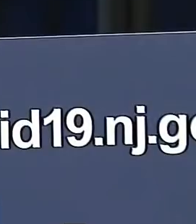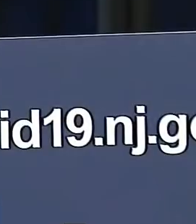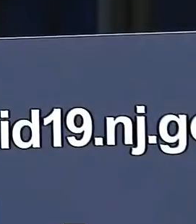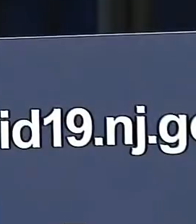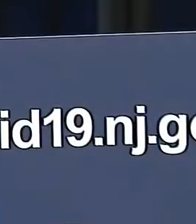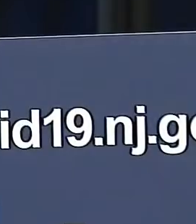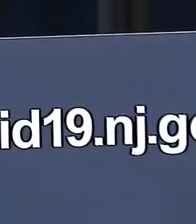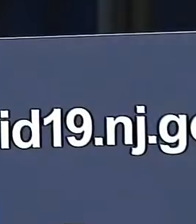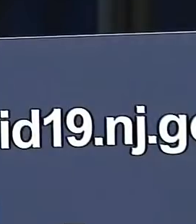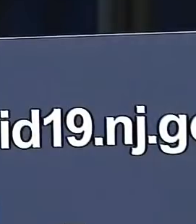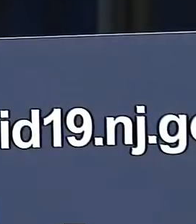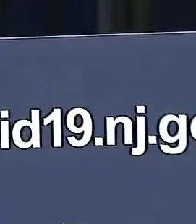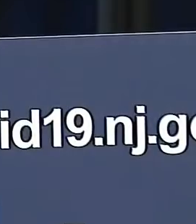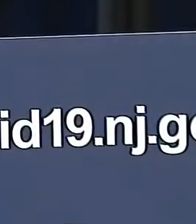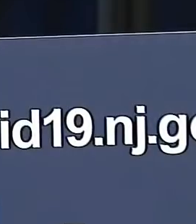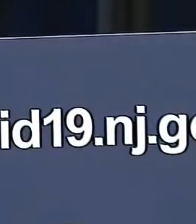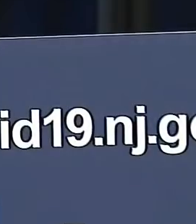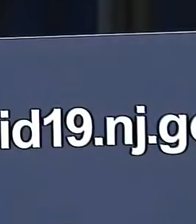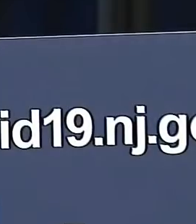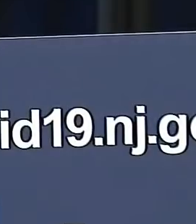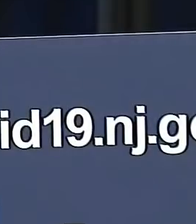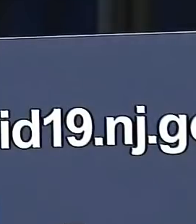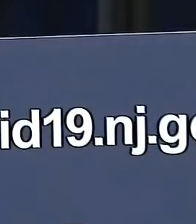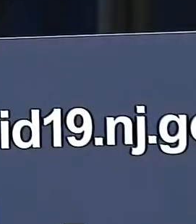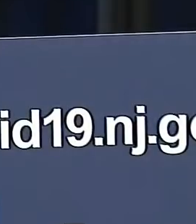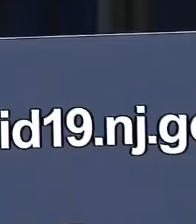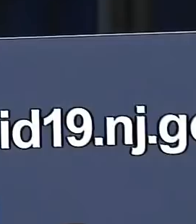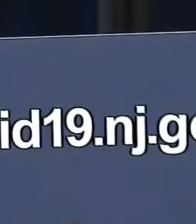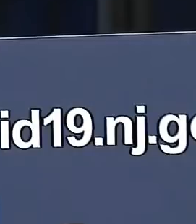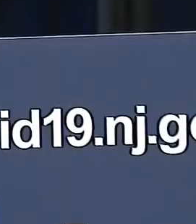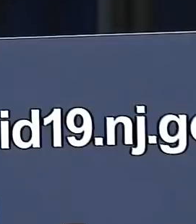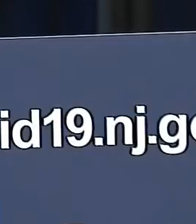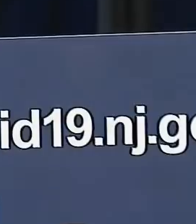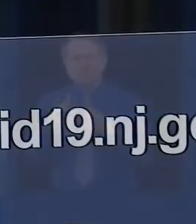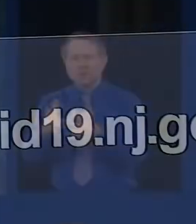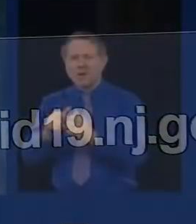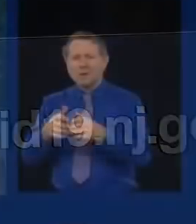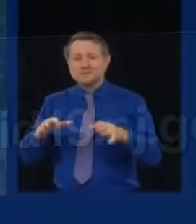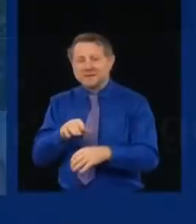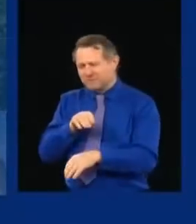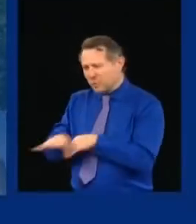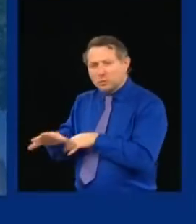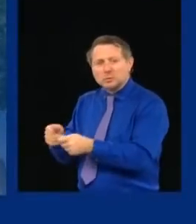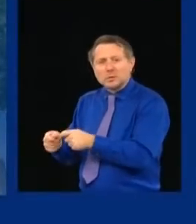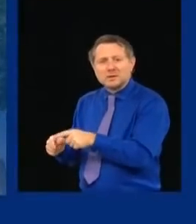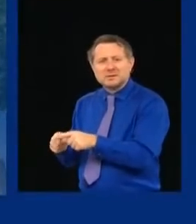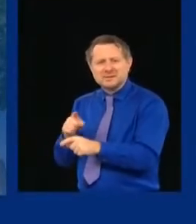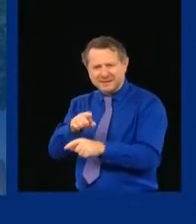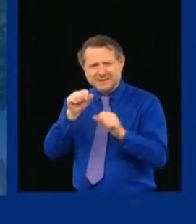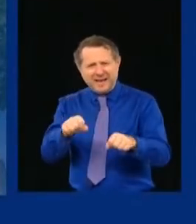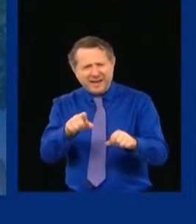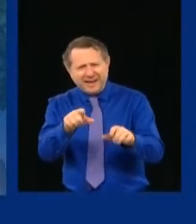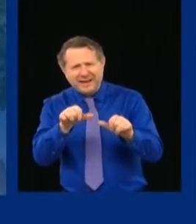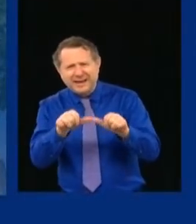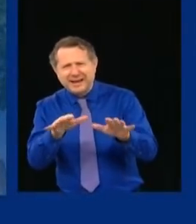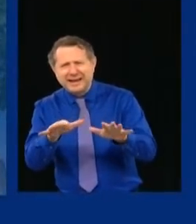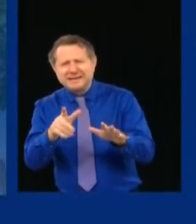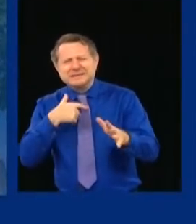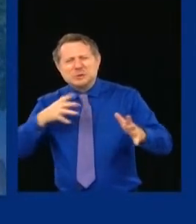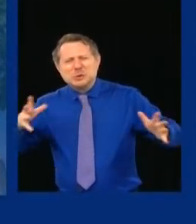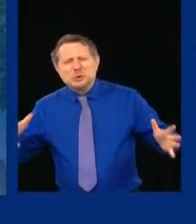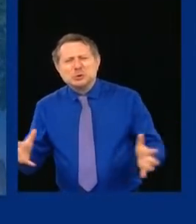tragedy. There's just no other way to put that. And I speak every day to families who have lost loved ones. I would urge local governments to